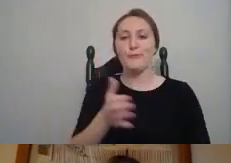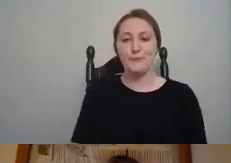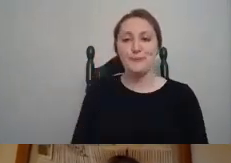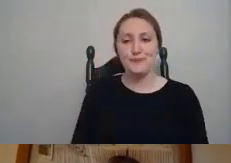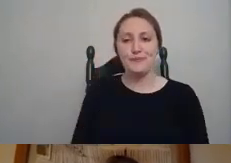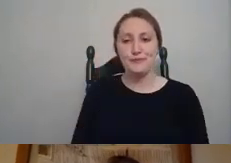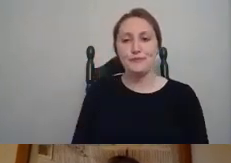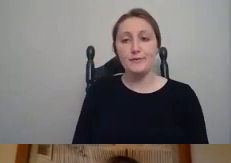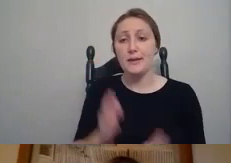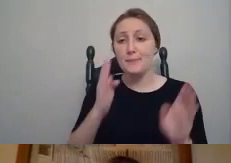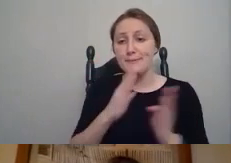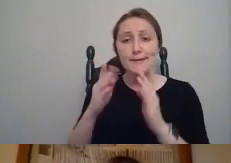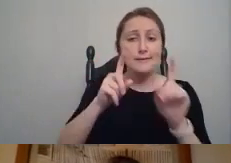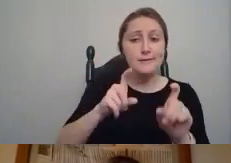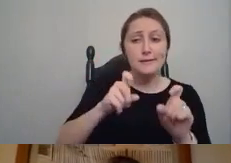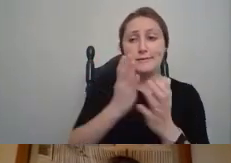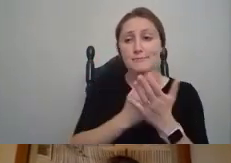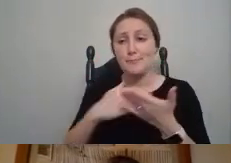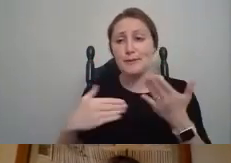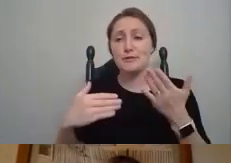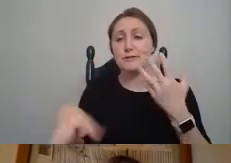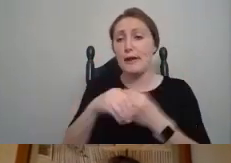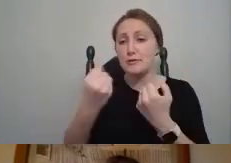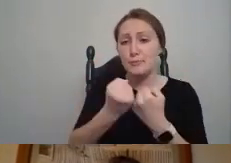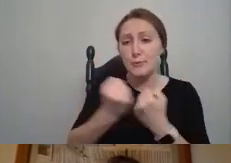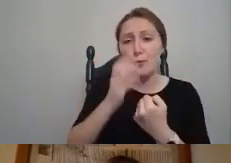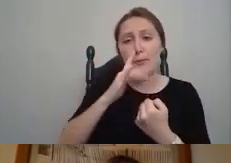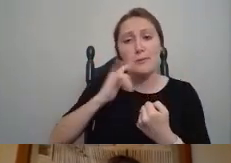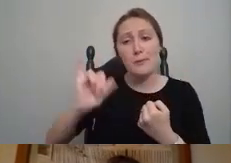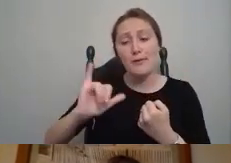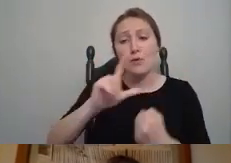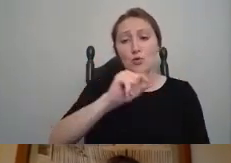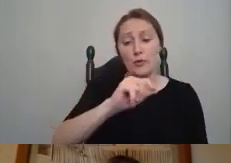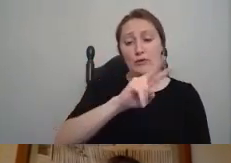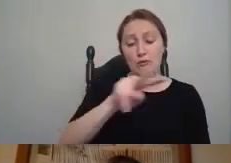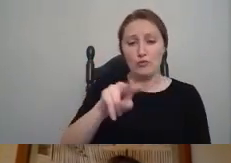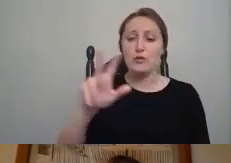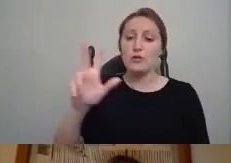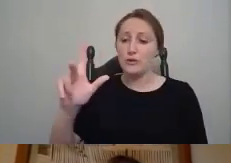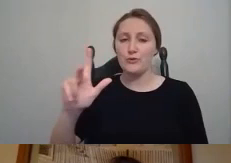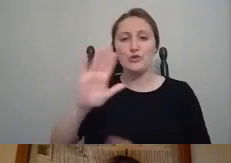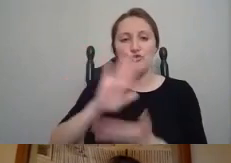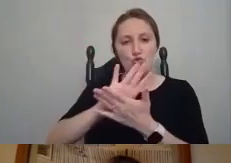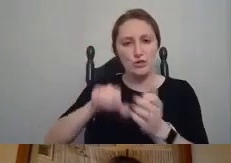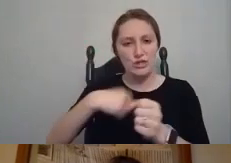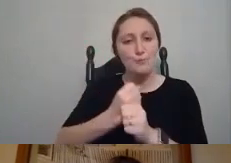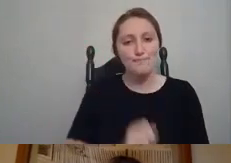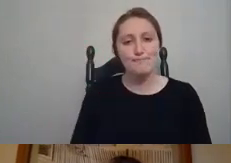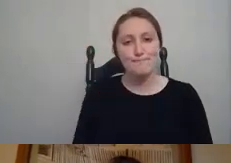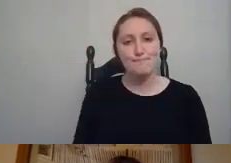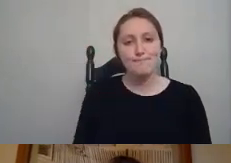is the planning, the testing, budgeting, extra support? What will that look like for school year, future school years?